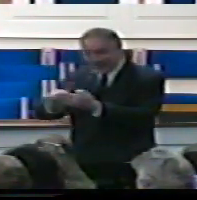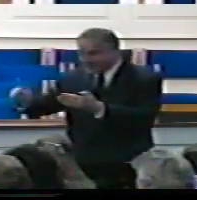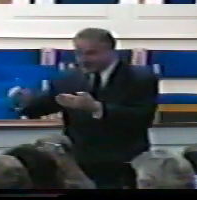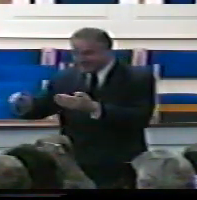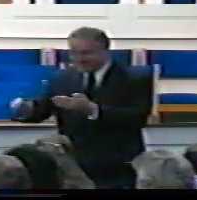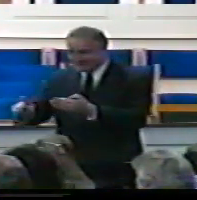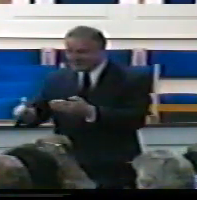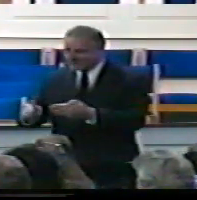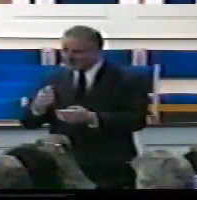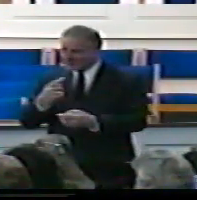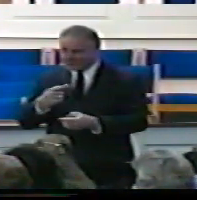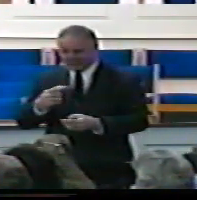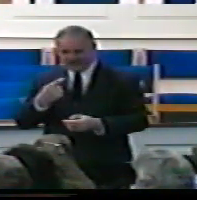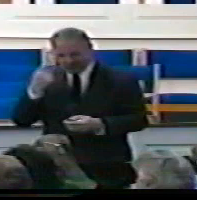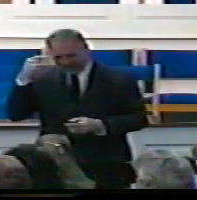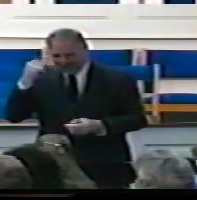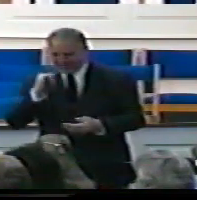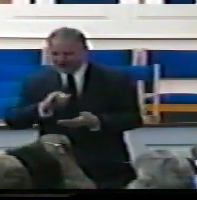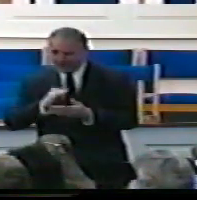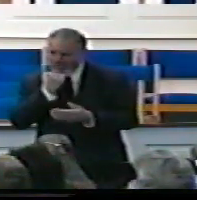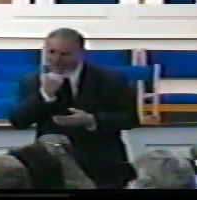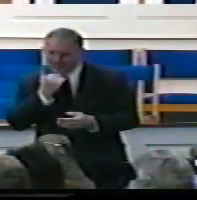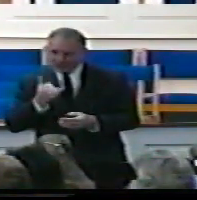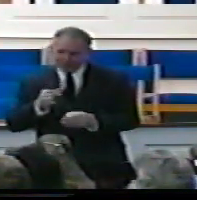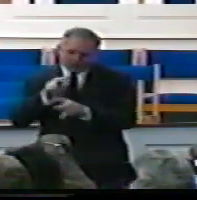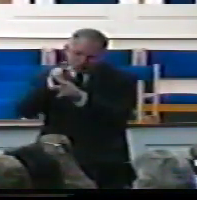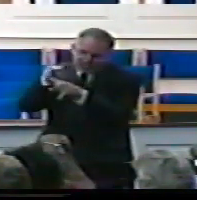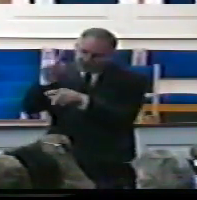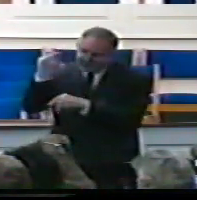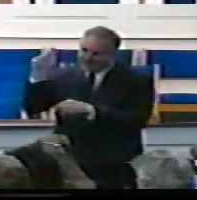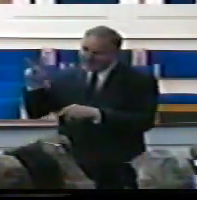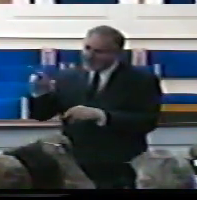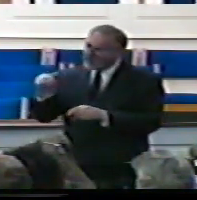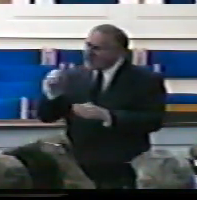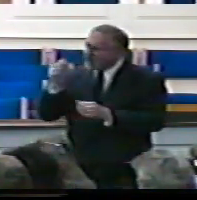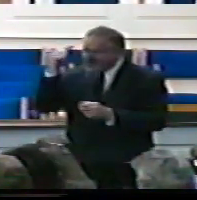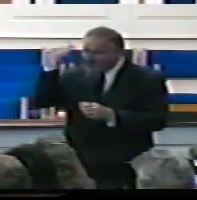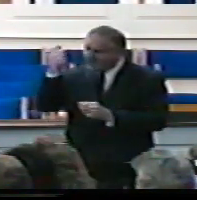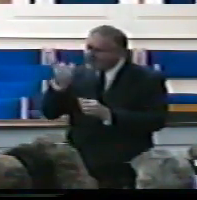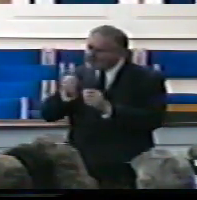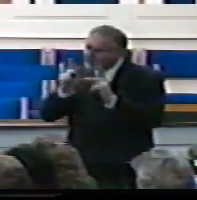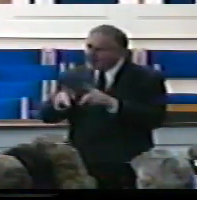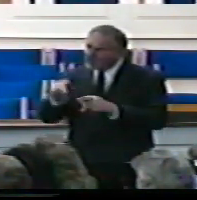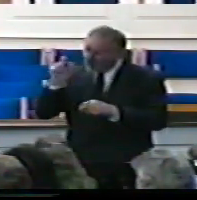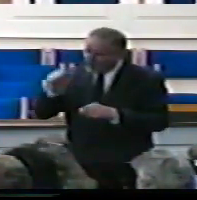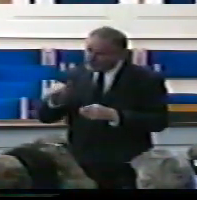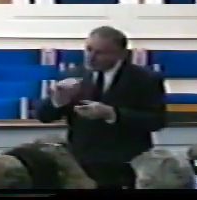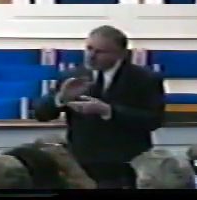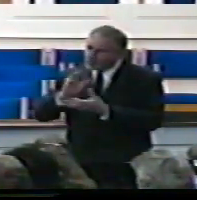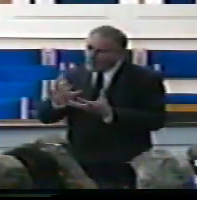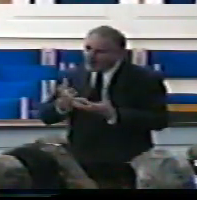I just thought, you know, okay, I'm saved now. You know, I thought when I first got saved, I thought everybody wanted to get saved. You know,